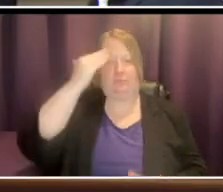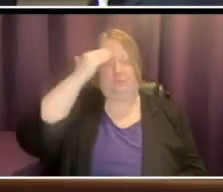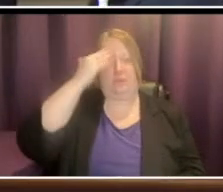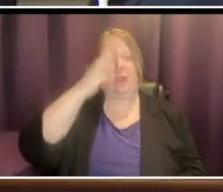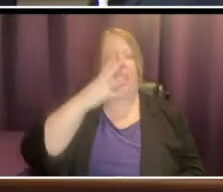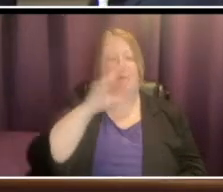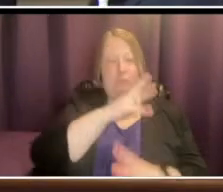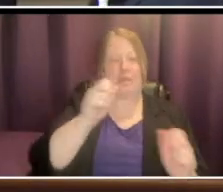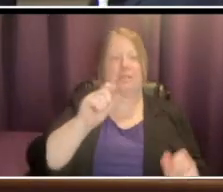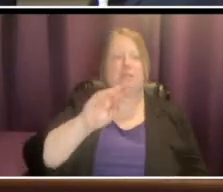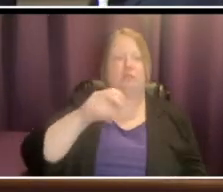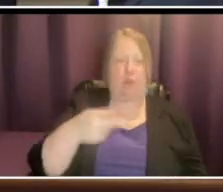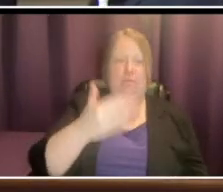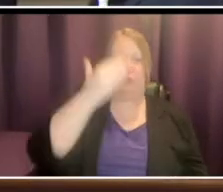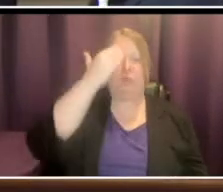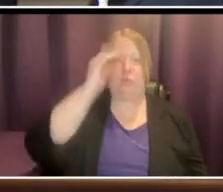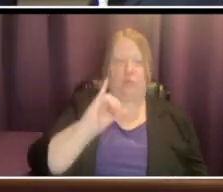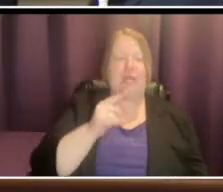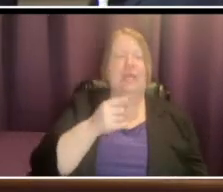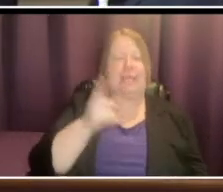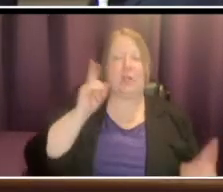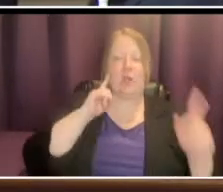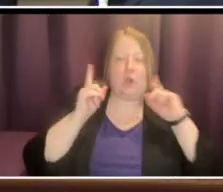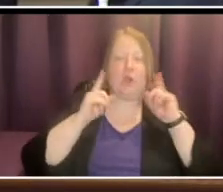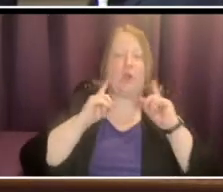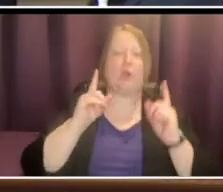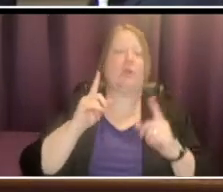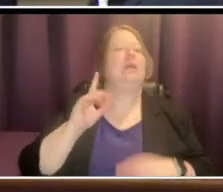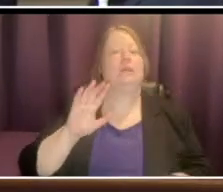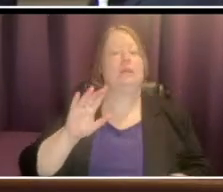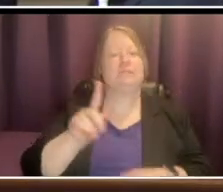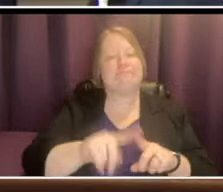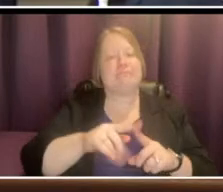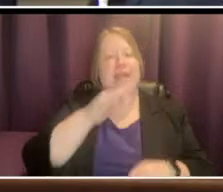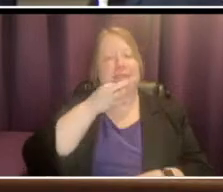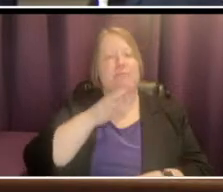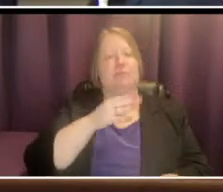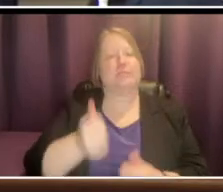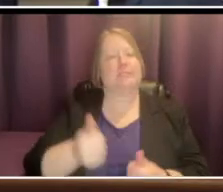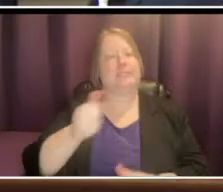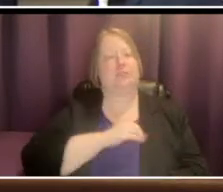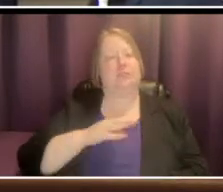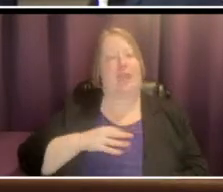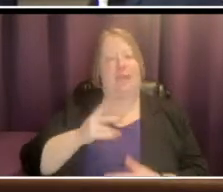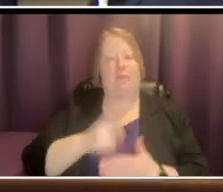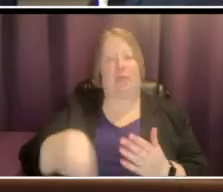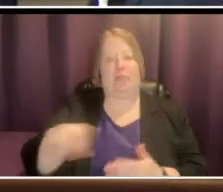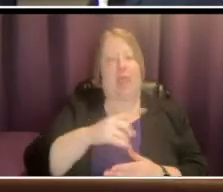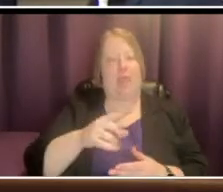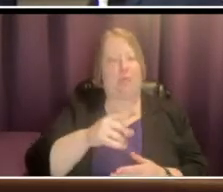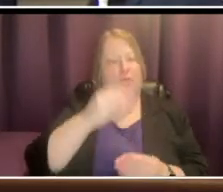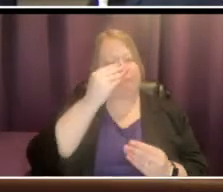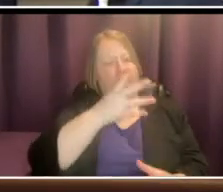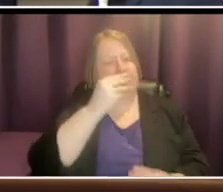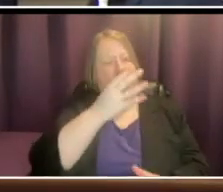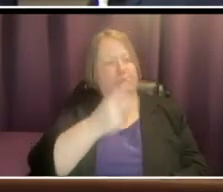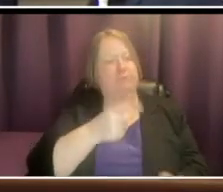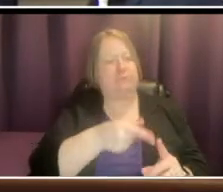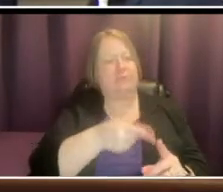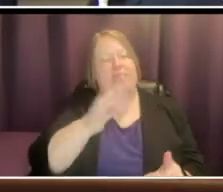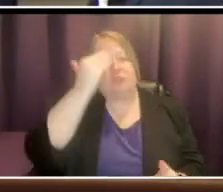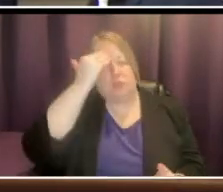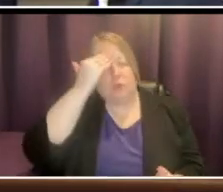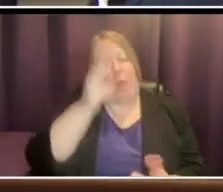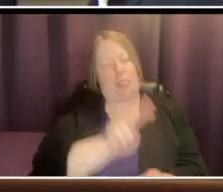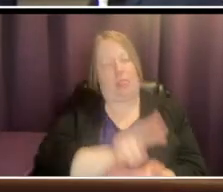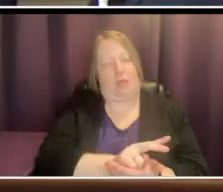his experts and senior staff were telling him. He knew he had lost the election, but he made the deliberate choice to ignore